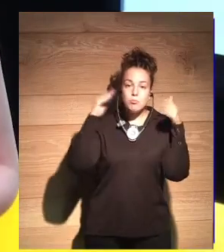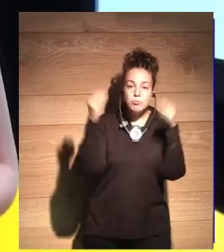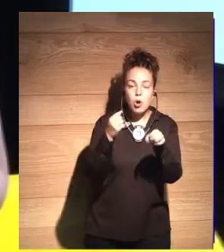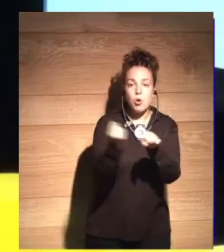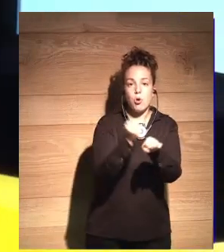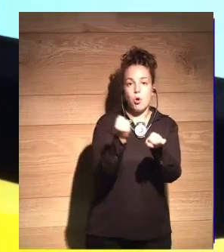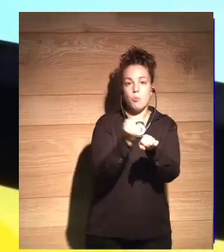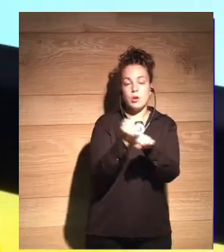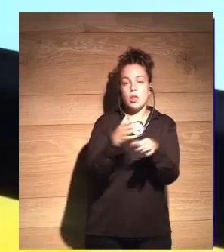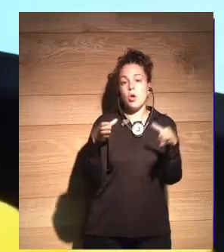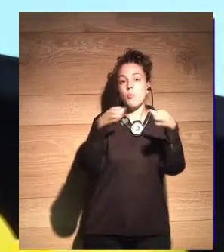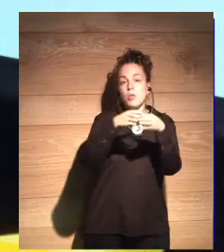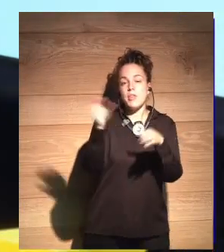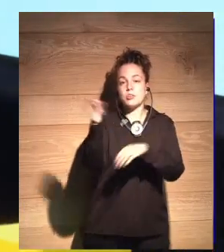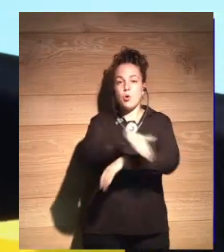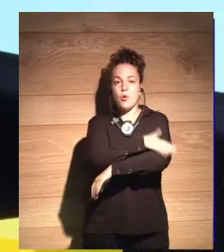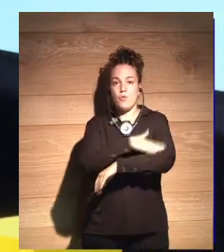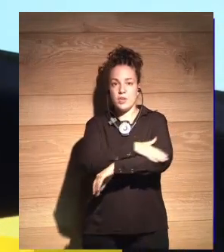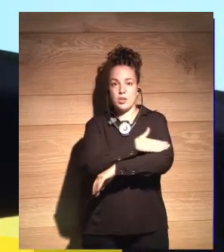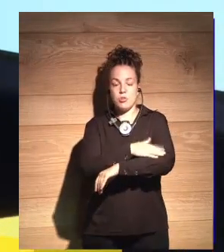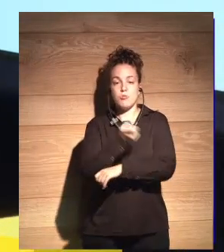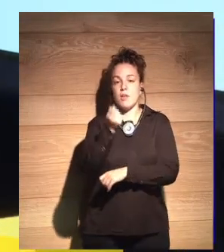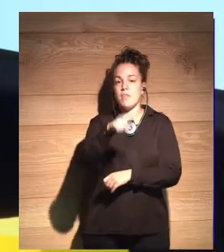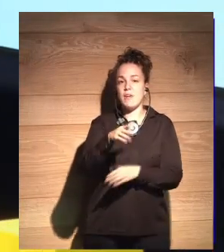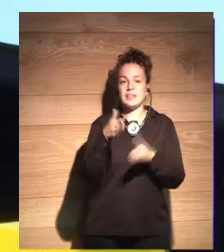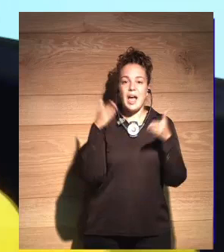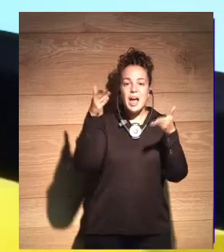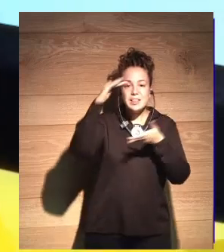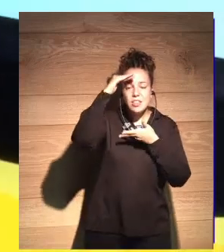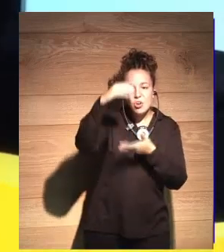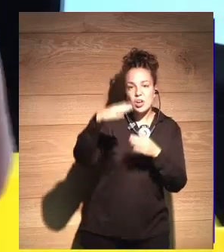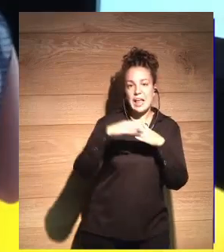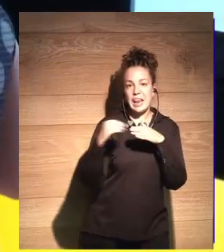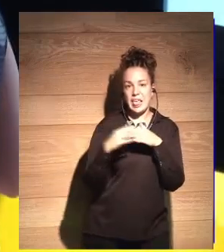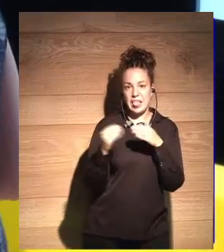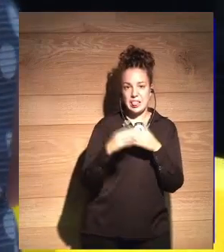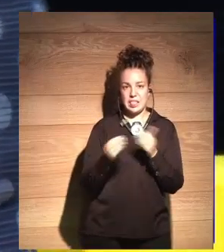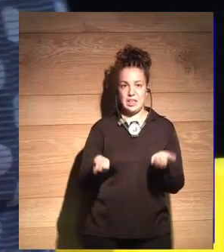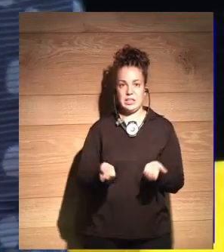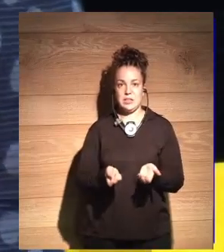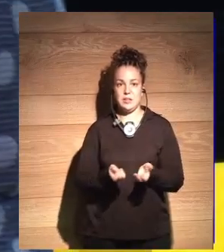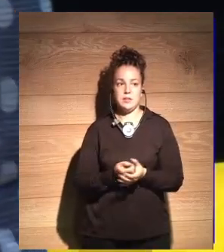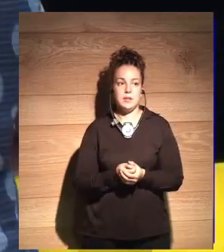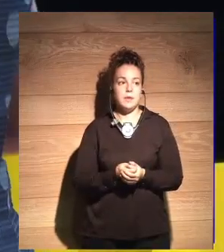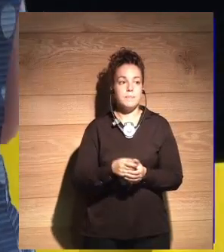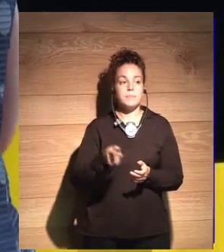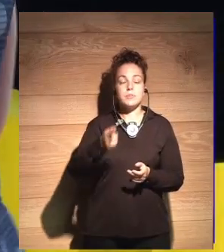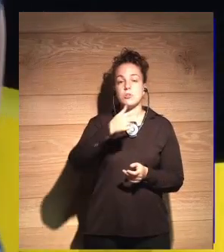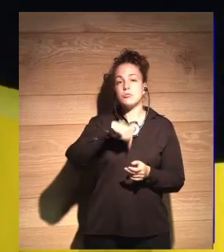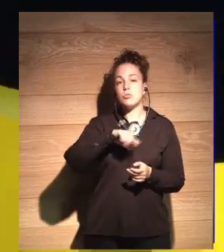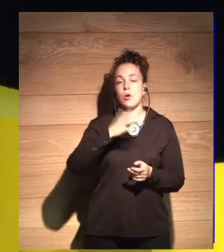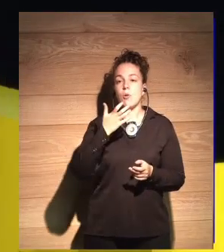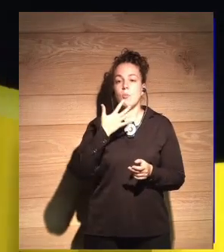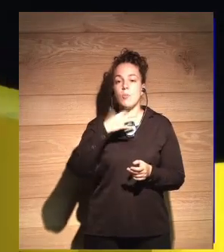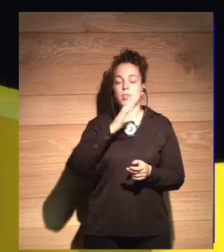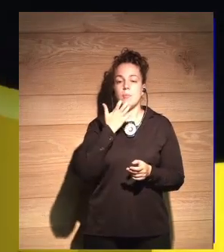headquarters. Empathy doesn't scale. How do we empower small communities and individuals to make